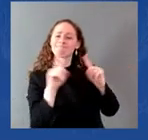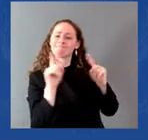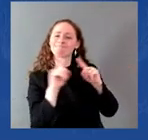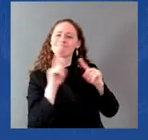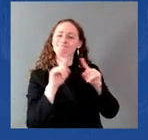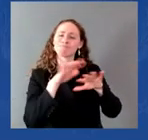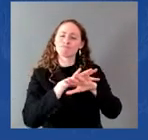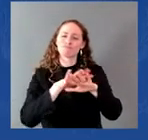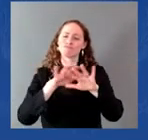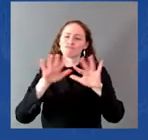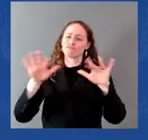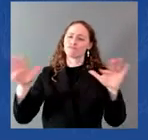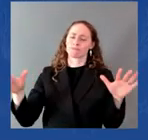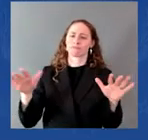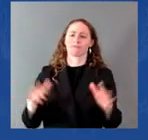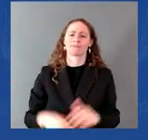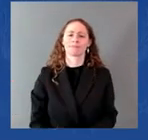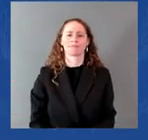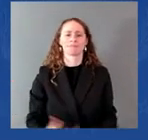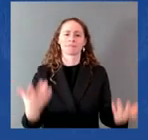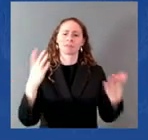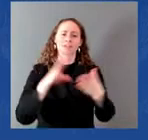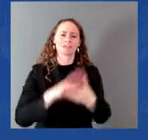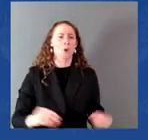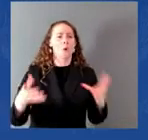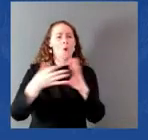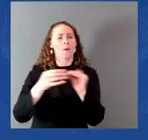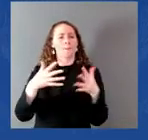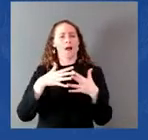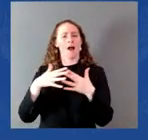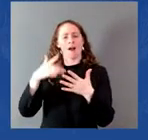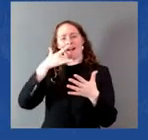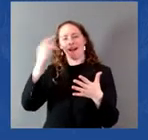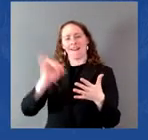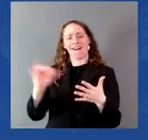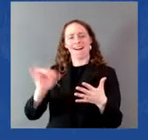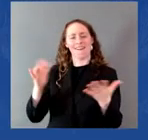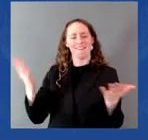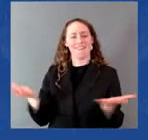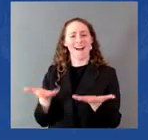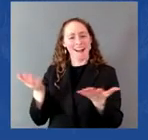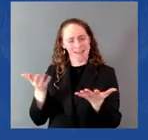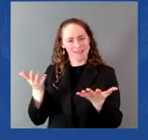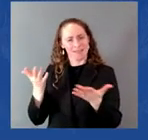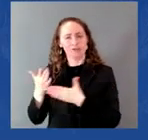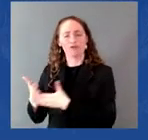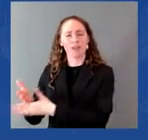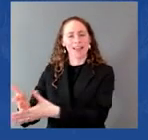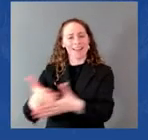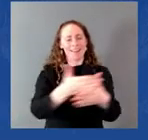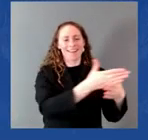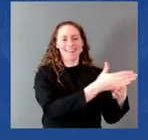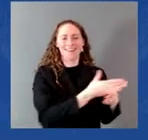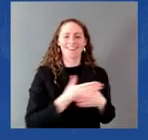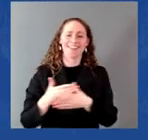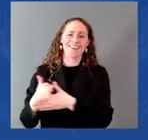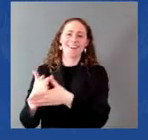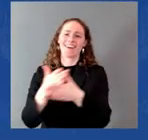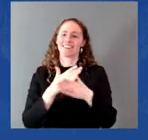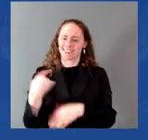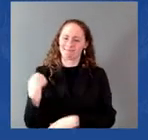as a great nation, because we are a good people with artists who carve angels from marble to set them